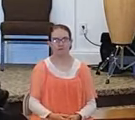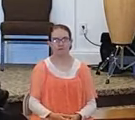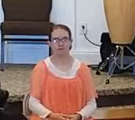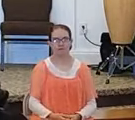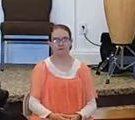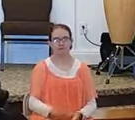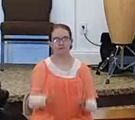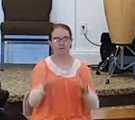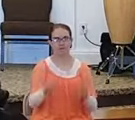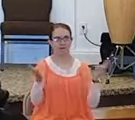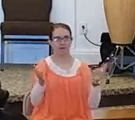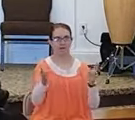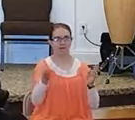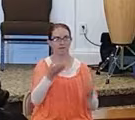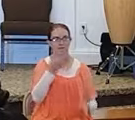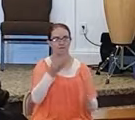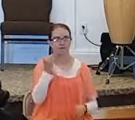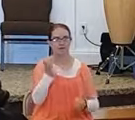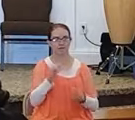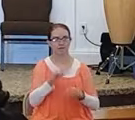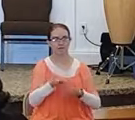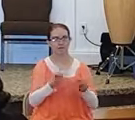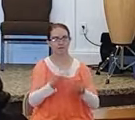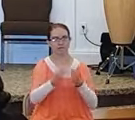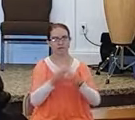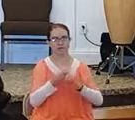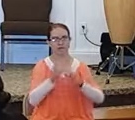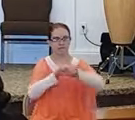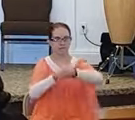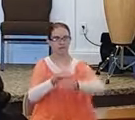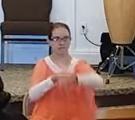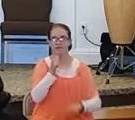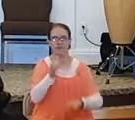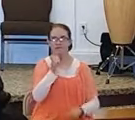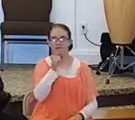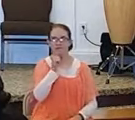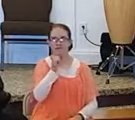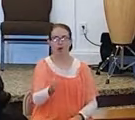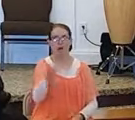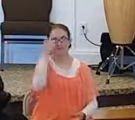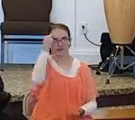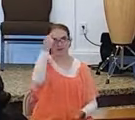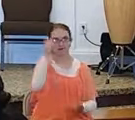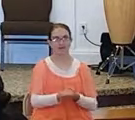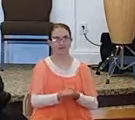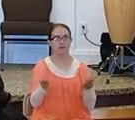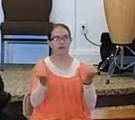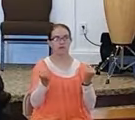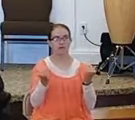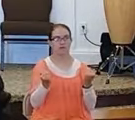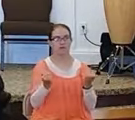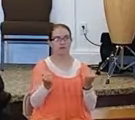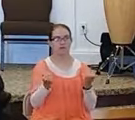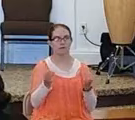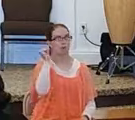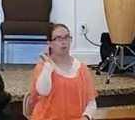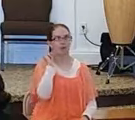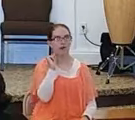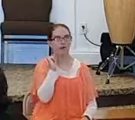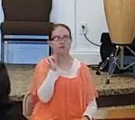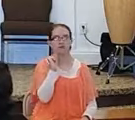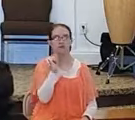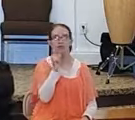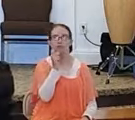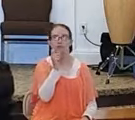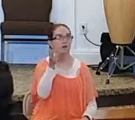His very best friends on earth, some of his very best friends did not even believe. Oh, come on, that he was who he